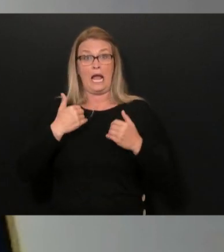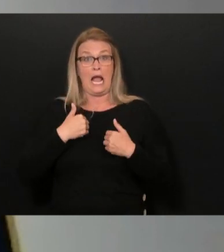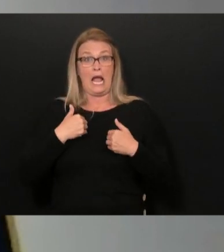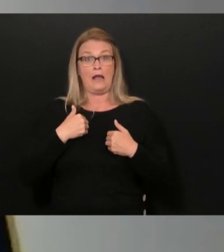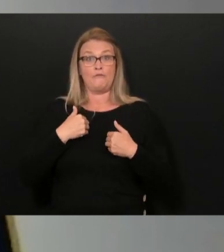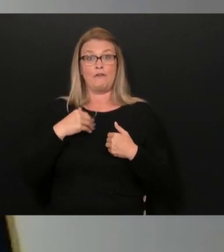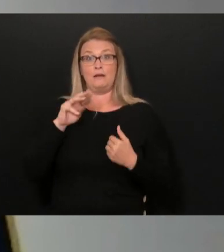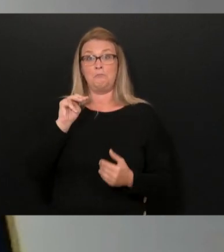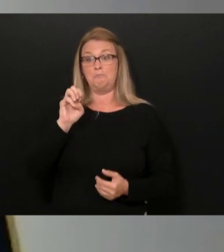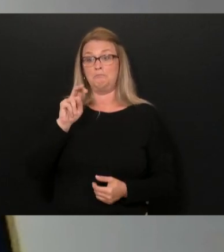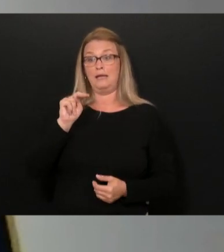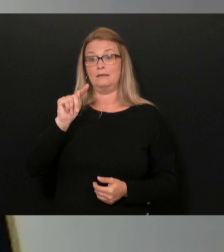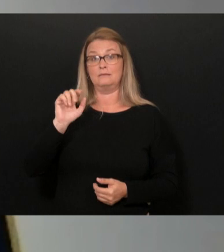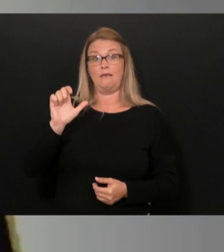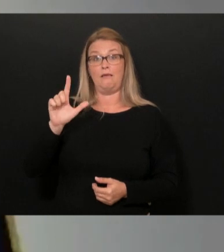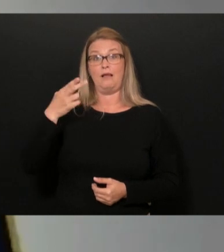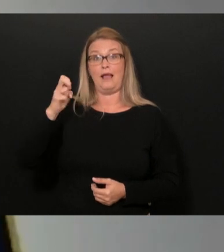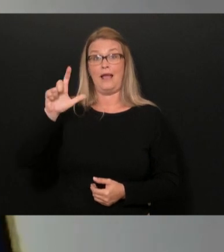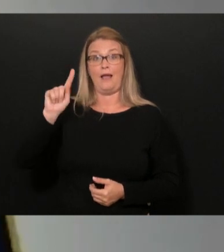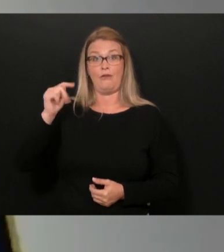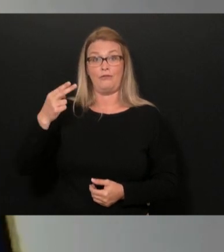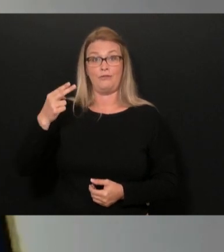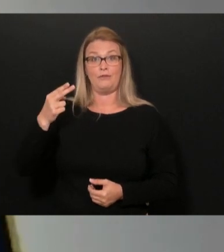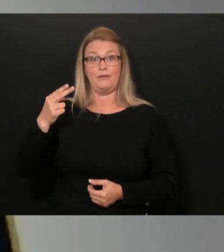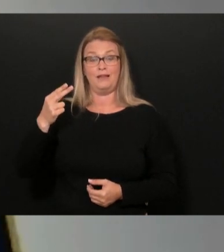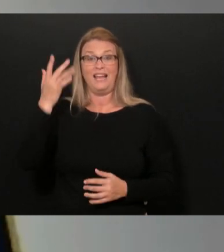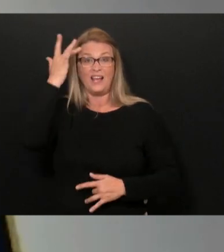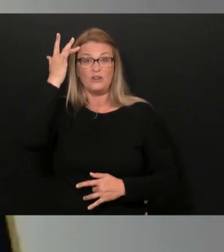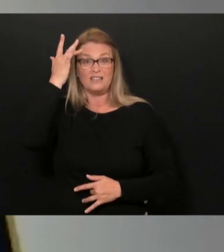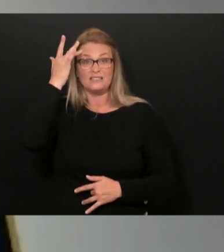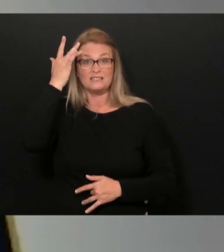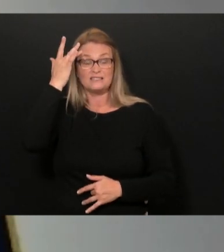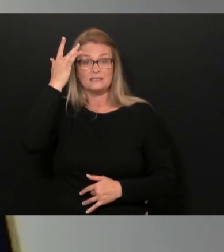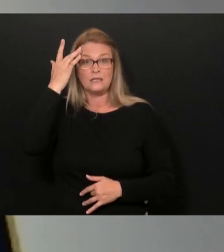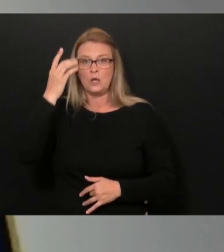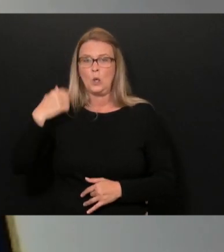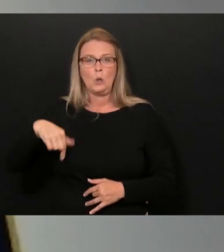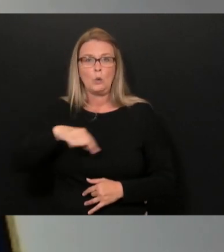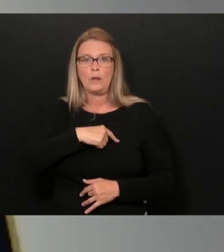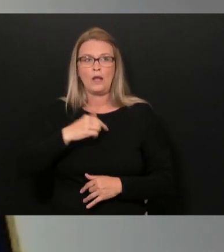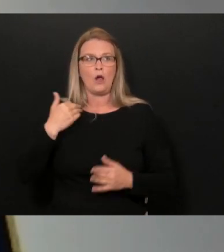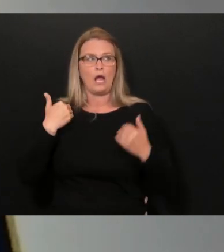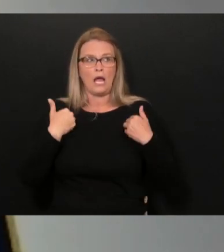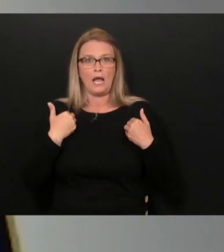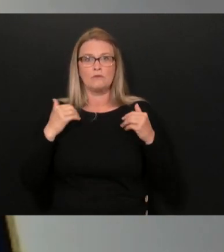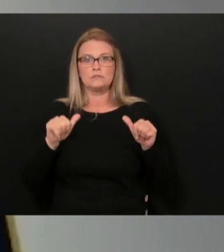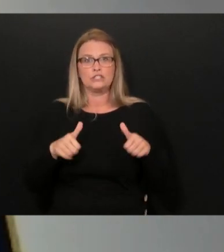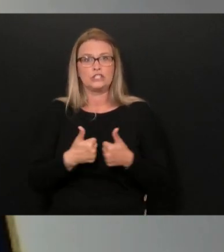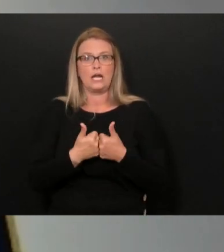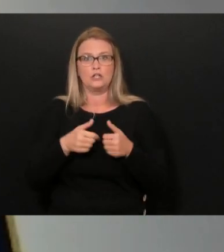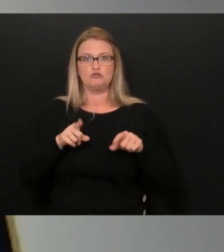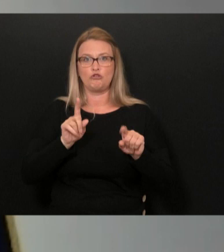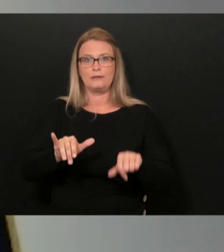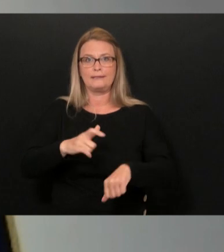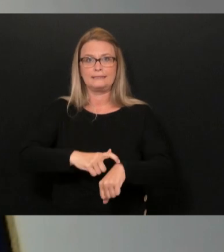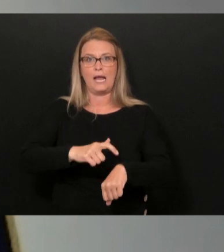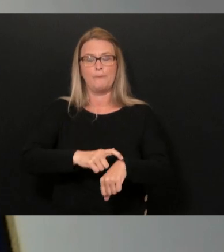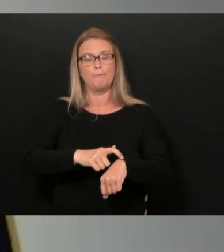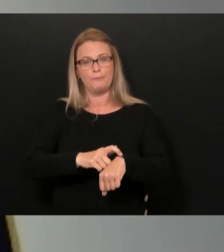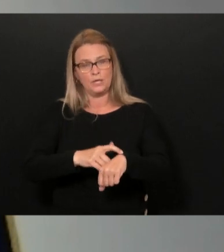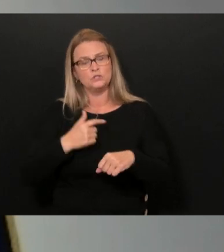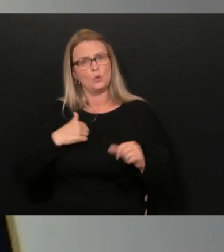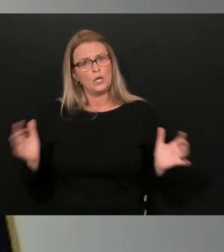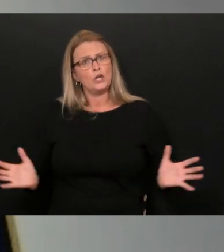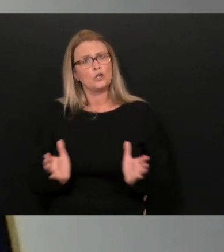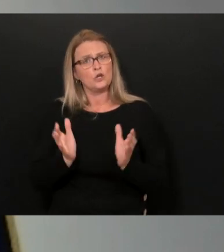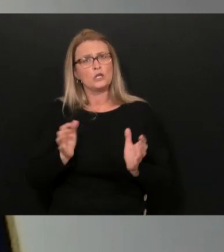some point in their life, and everyone's facing challenges during these trying times. We encourage you